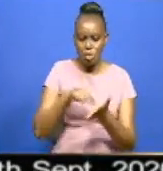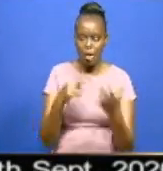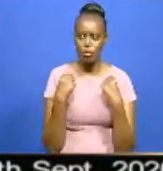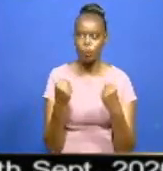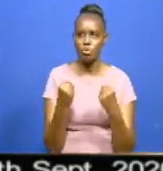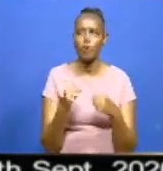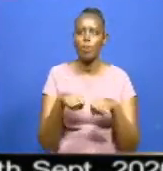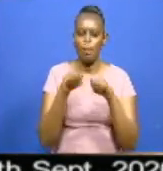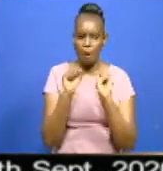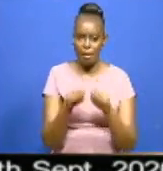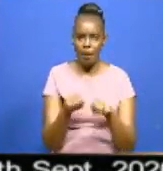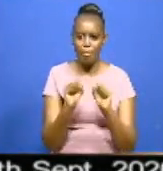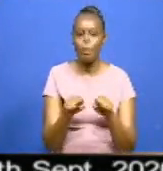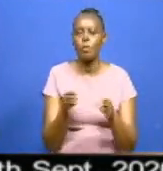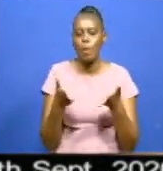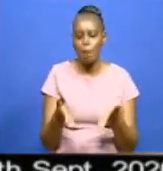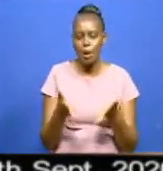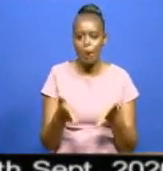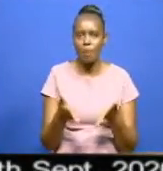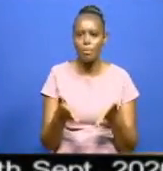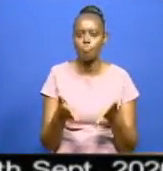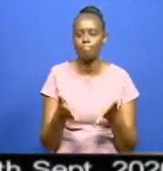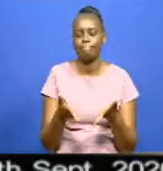and she will be able now to,